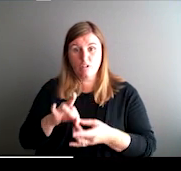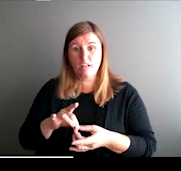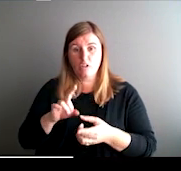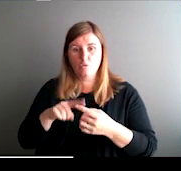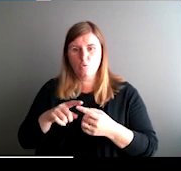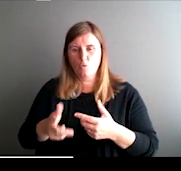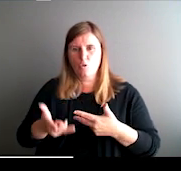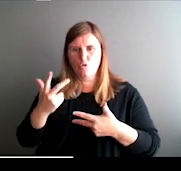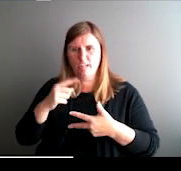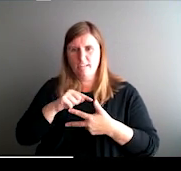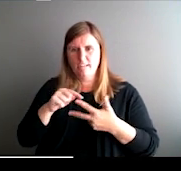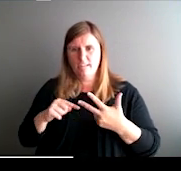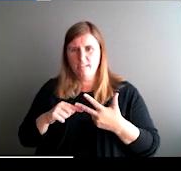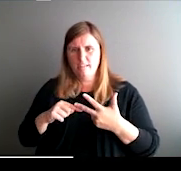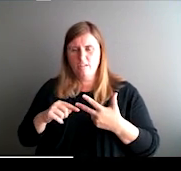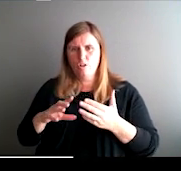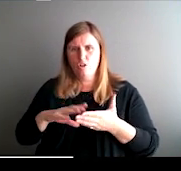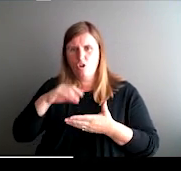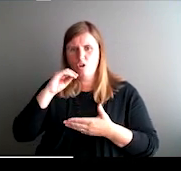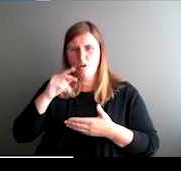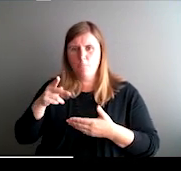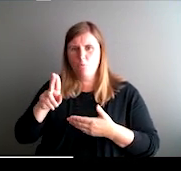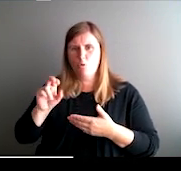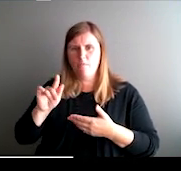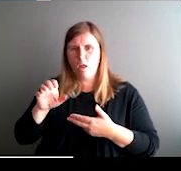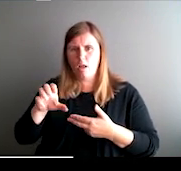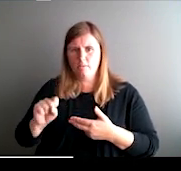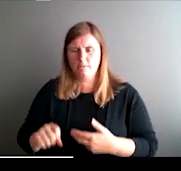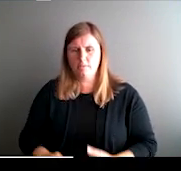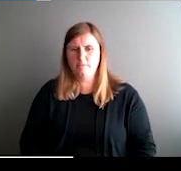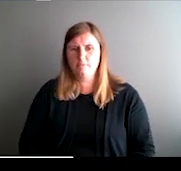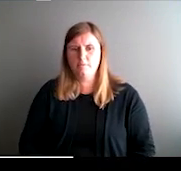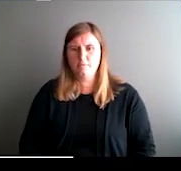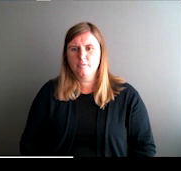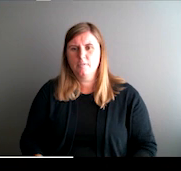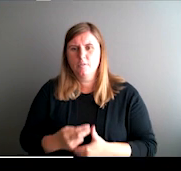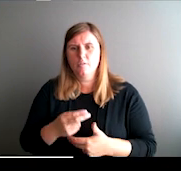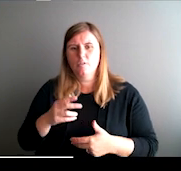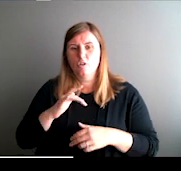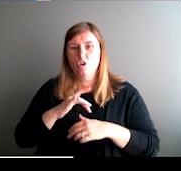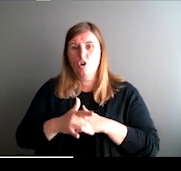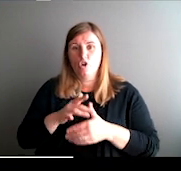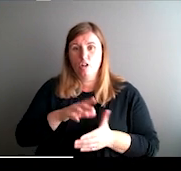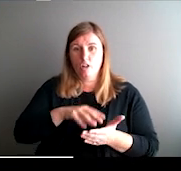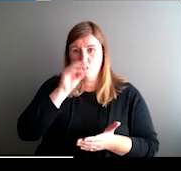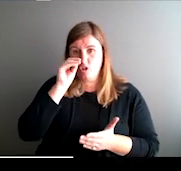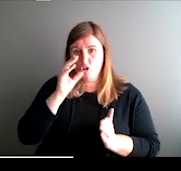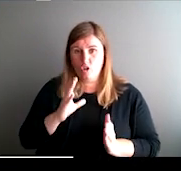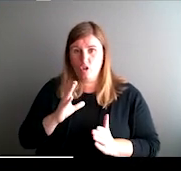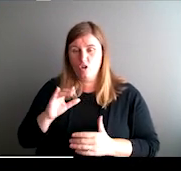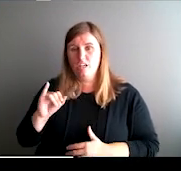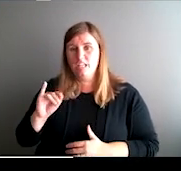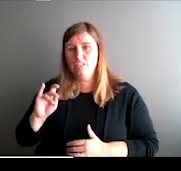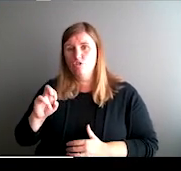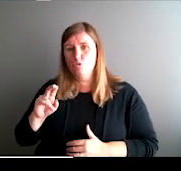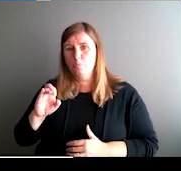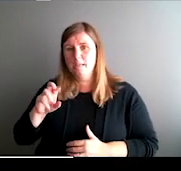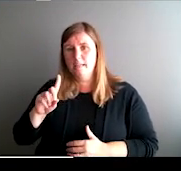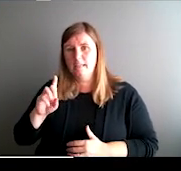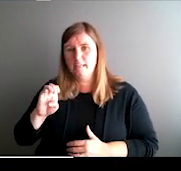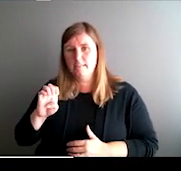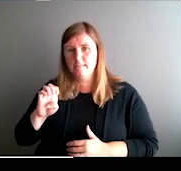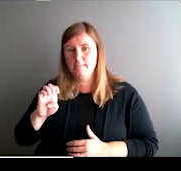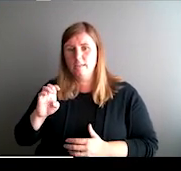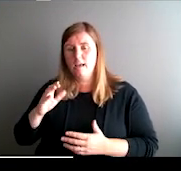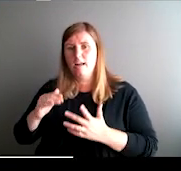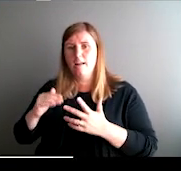to 3 learner profiles. I'm using the term early learner, intermediate learner, and advanced learner